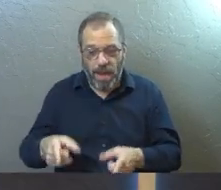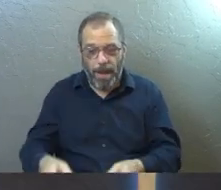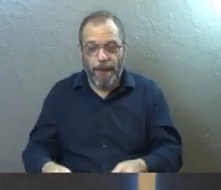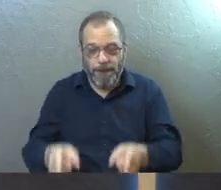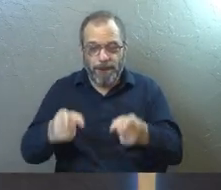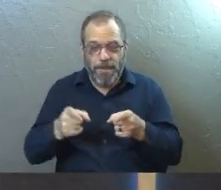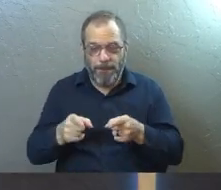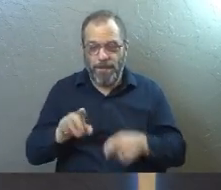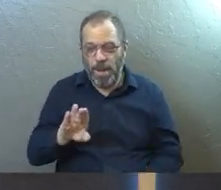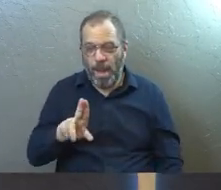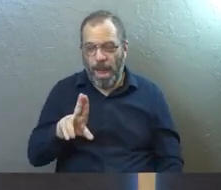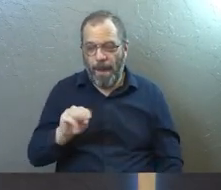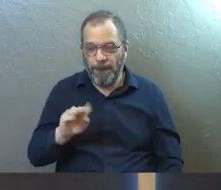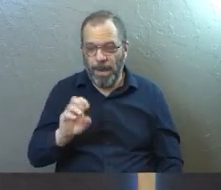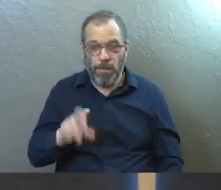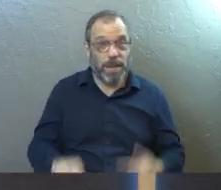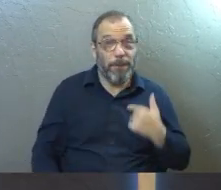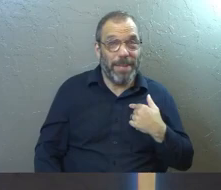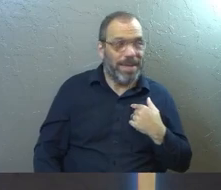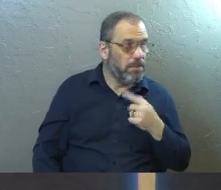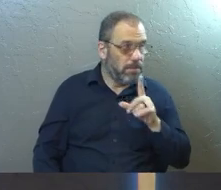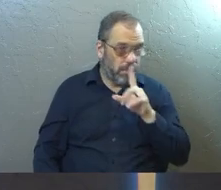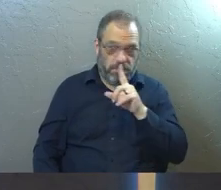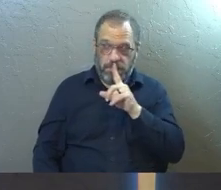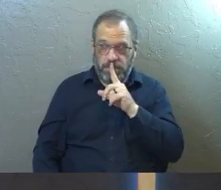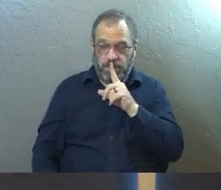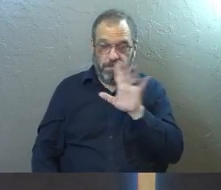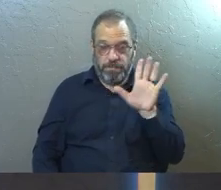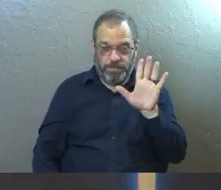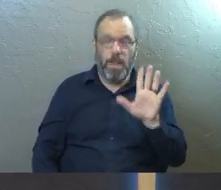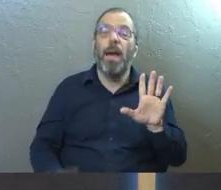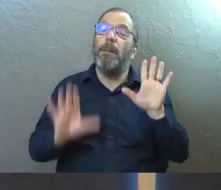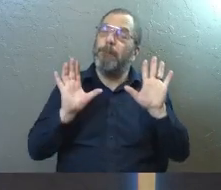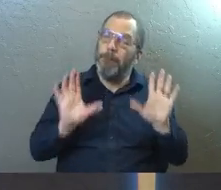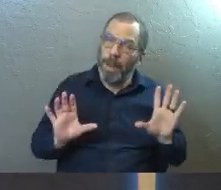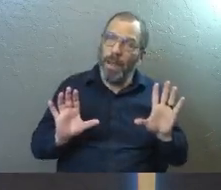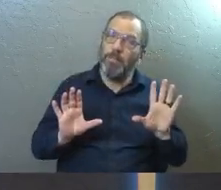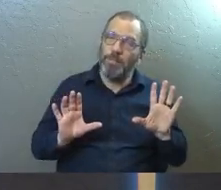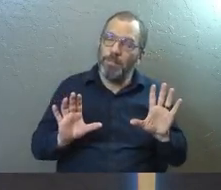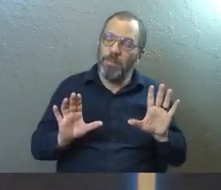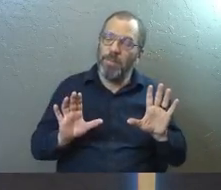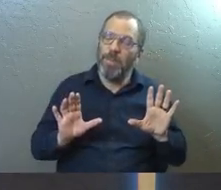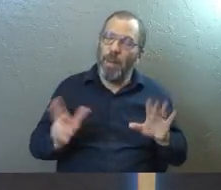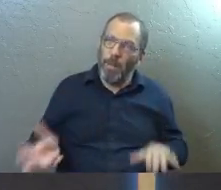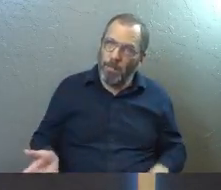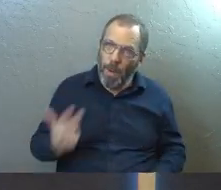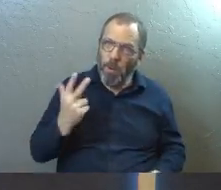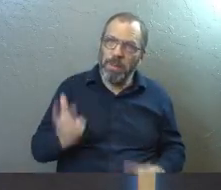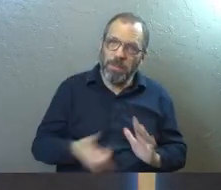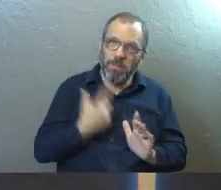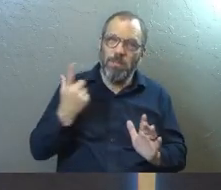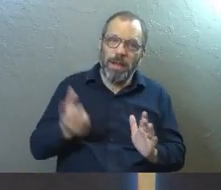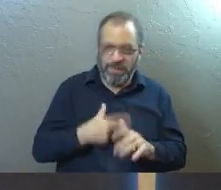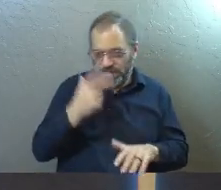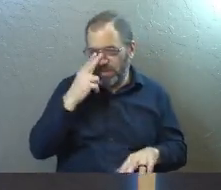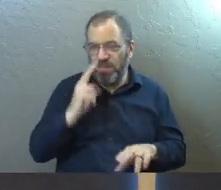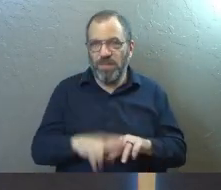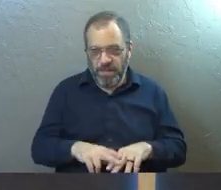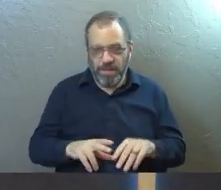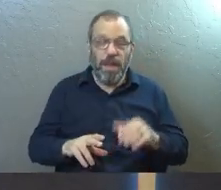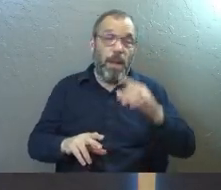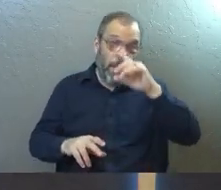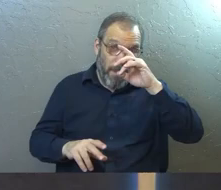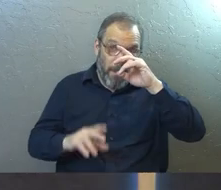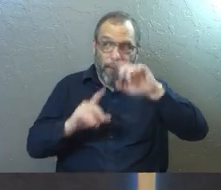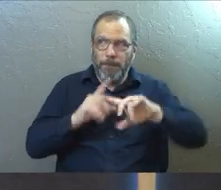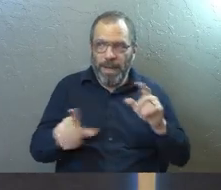did lose. Did I have the bumpers? I won't say it. But we like to go bowling every now and then. It's a lot of fun,